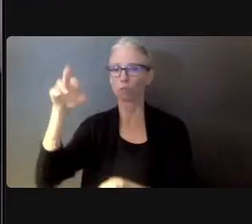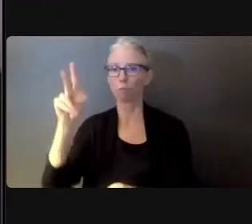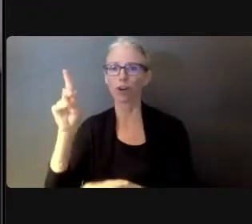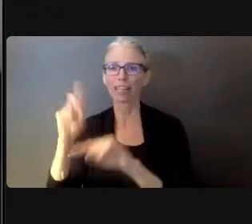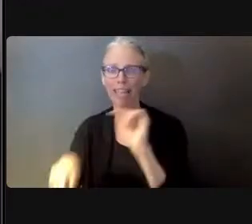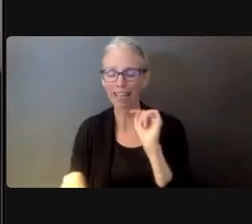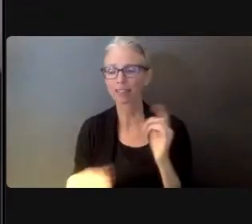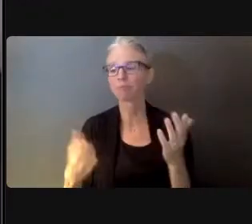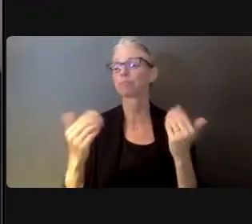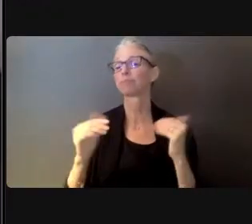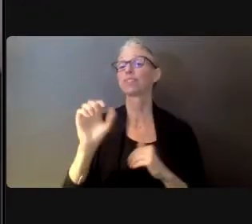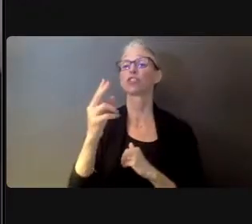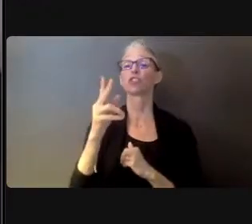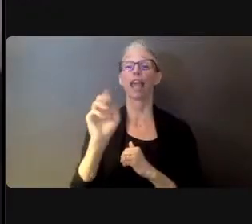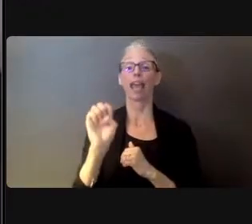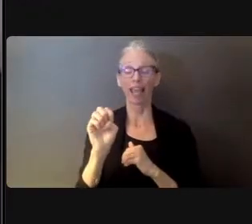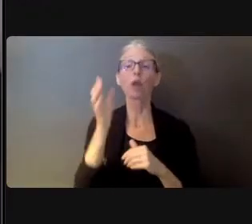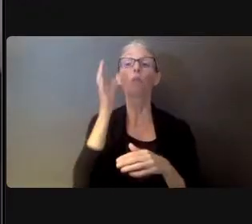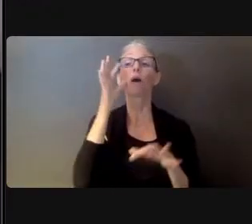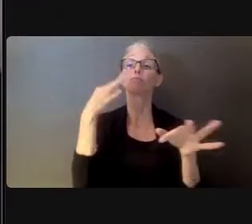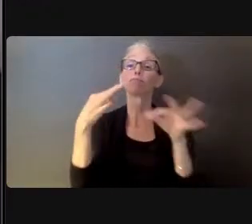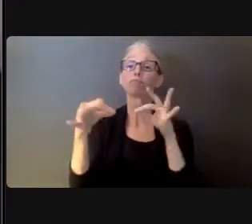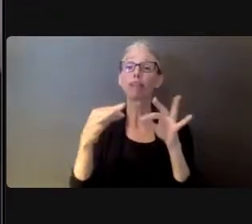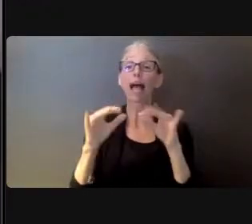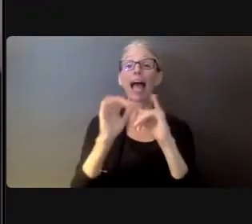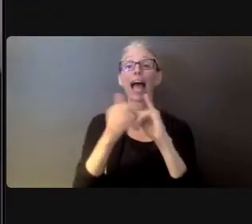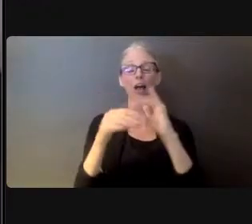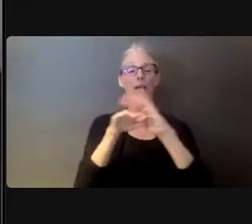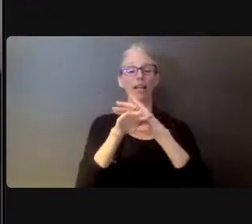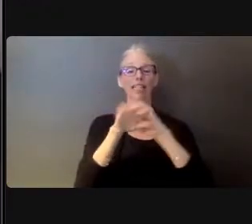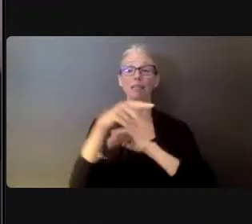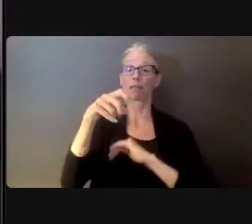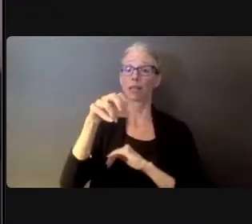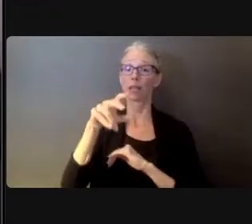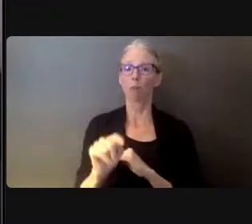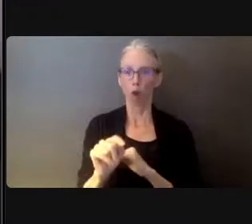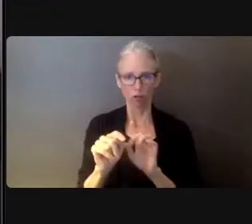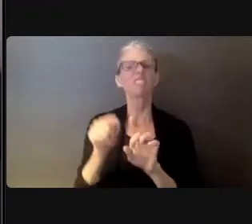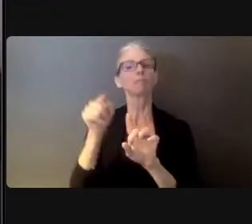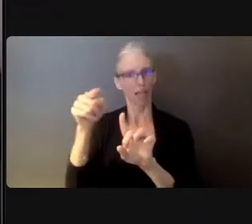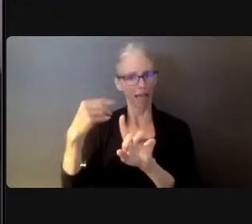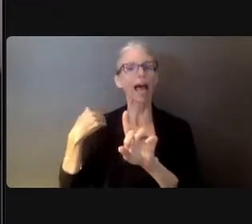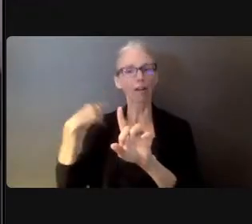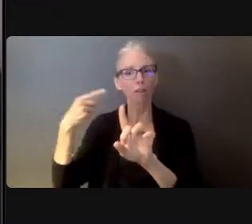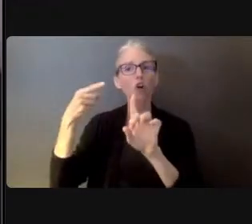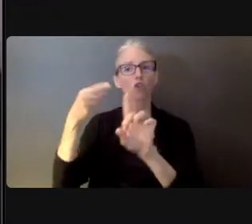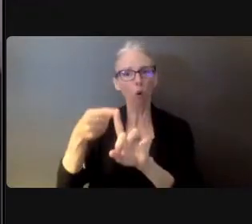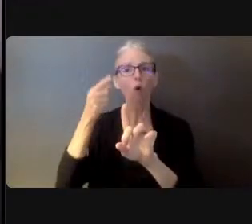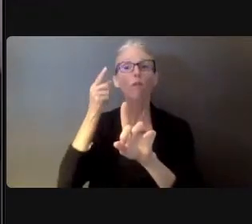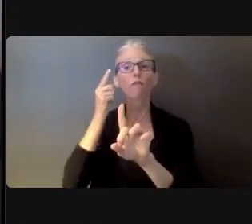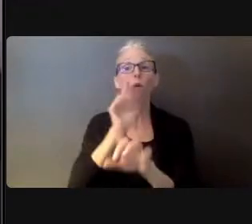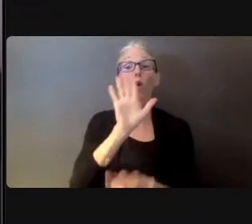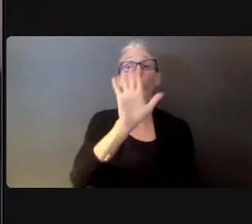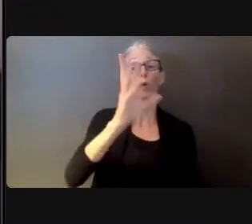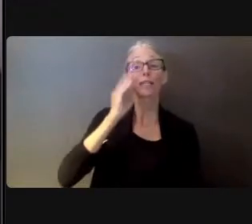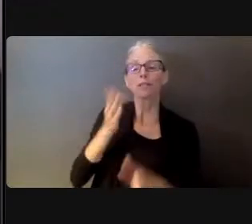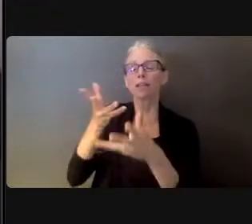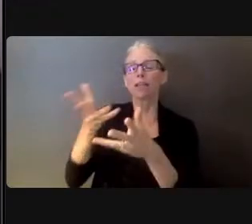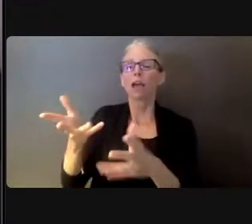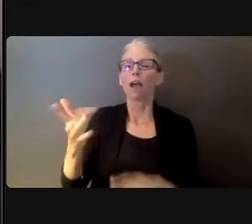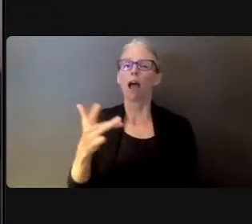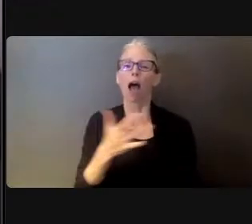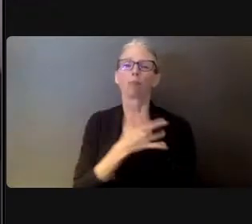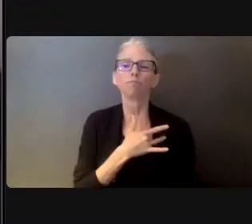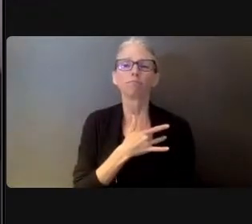Canada is approaching creating equivalent meaningful experiences as well. In addition to these conferences, our team